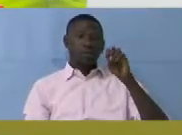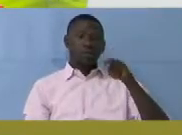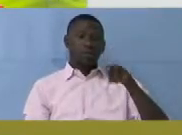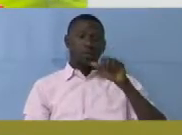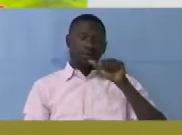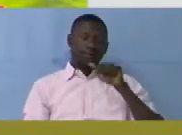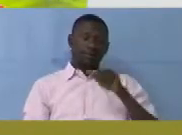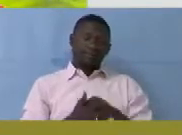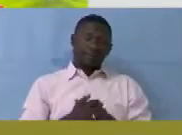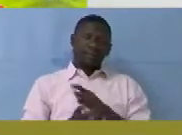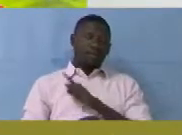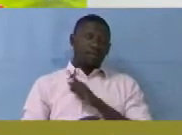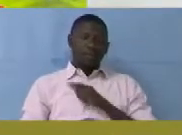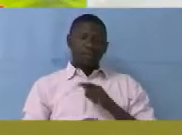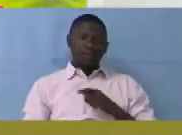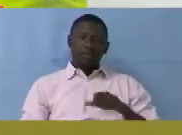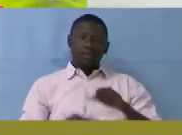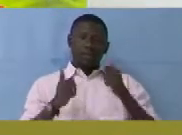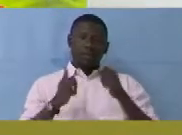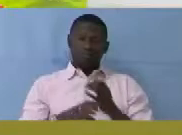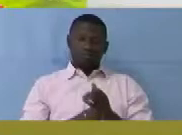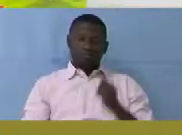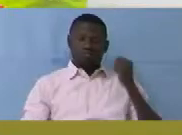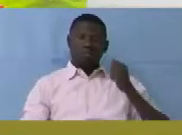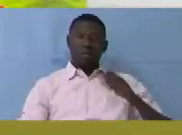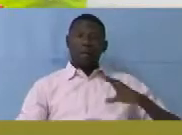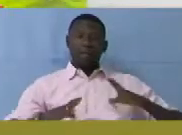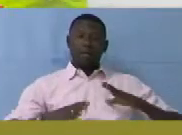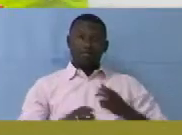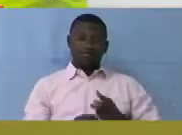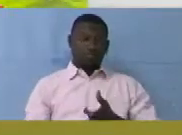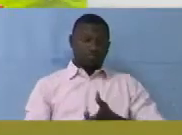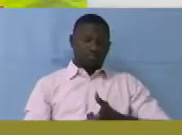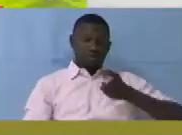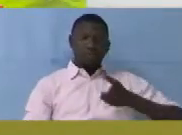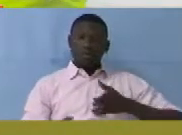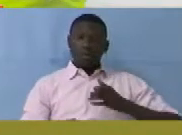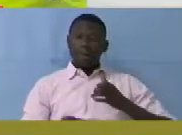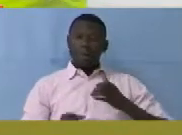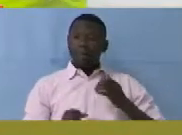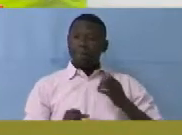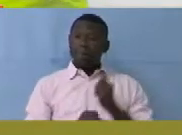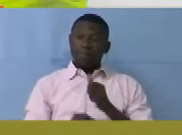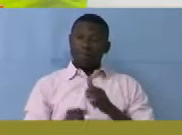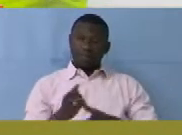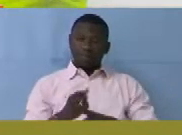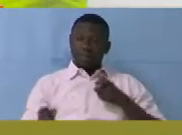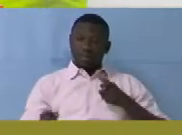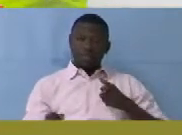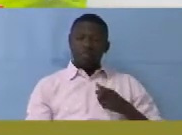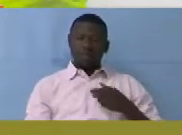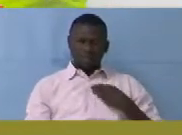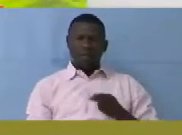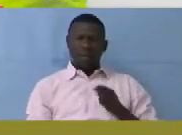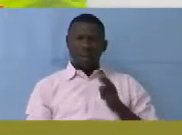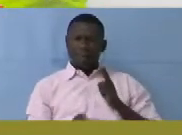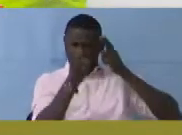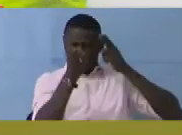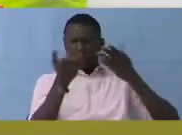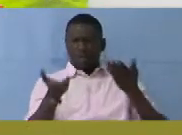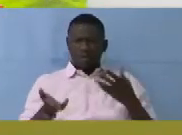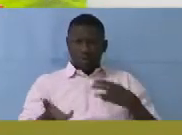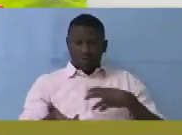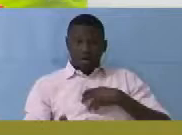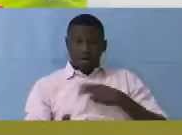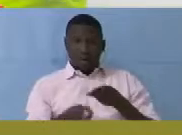They started cocking their weapons. Ya damu tapurke na kidulu sele. I said fire. Iko ya la alim boom.